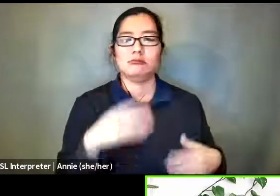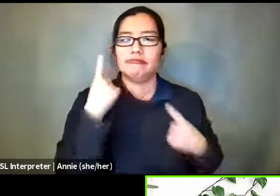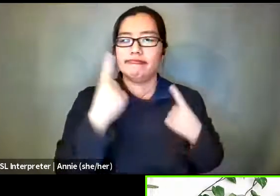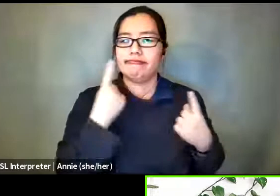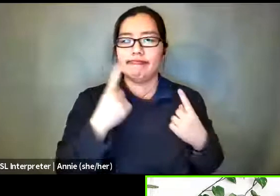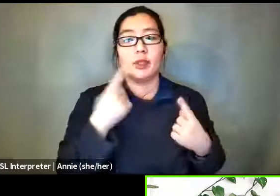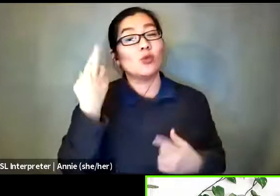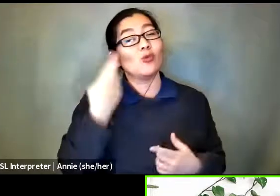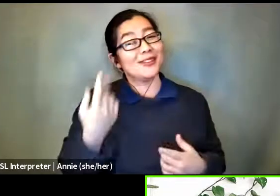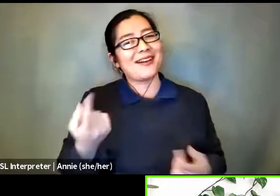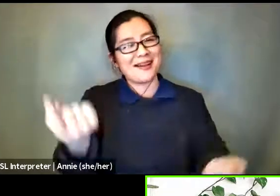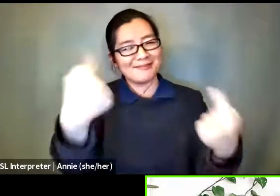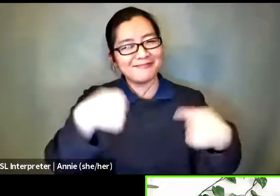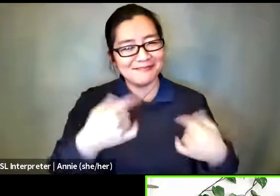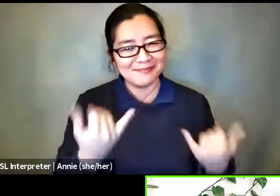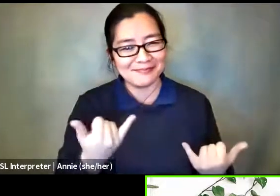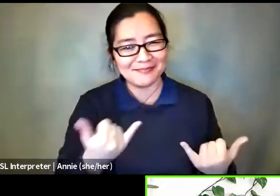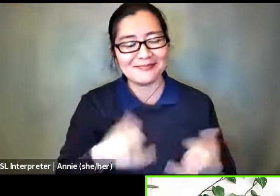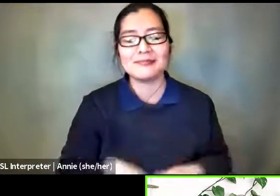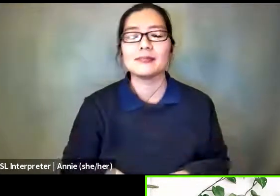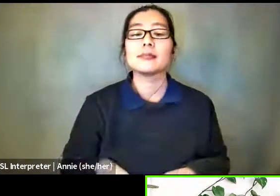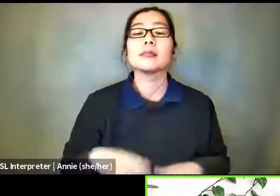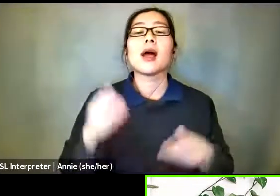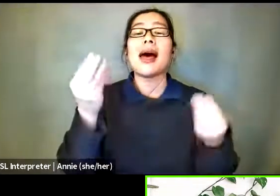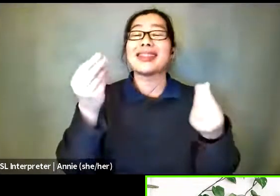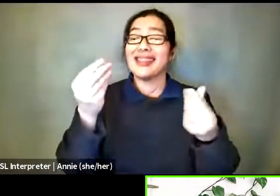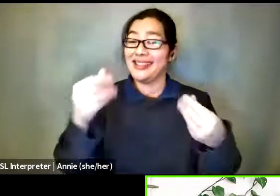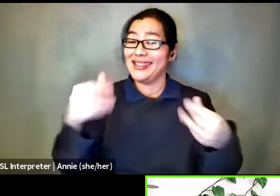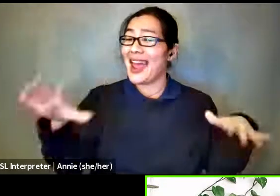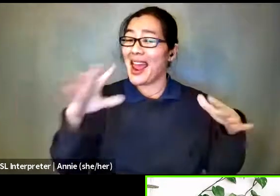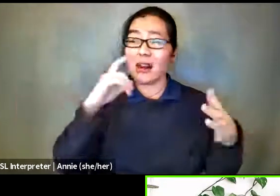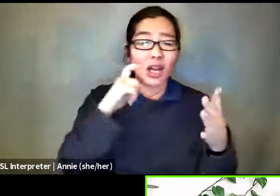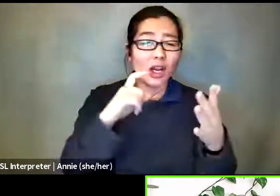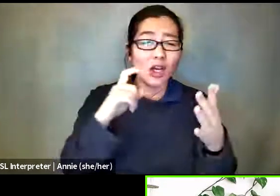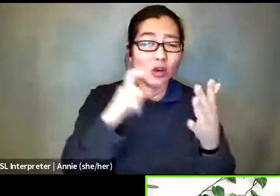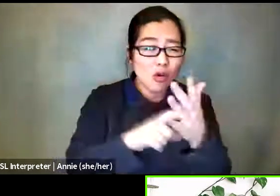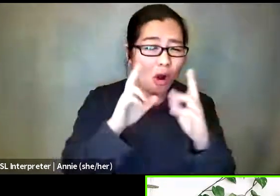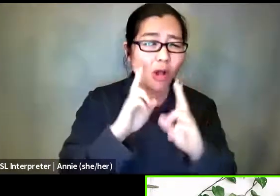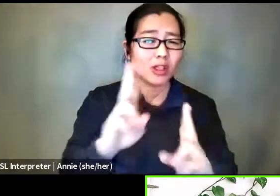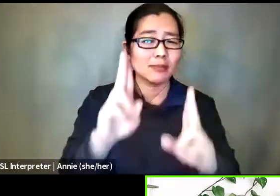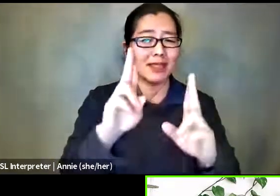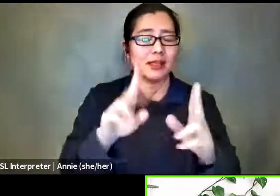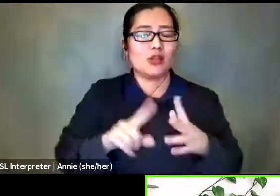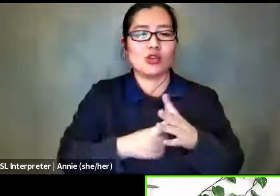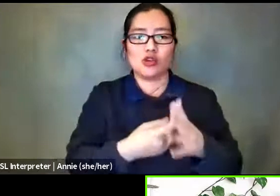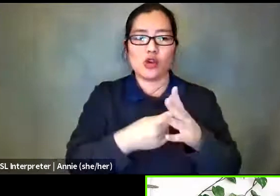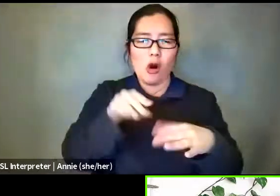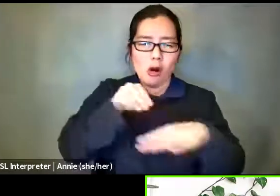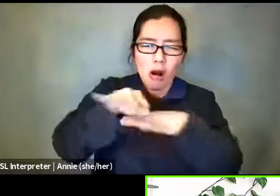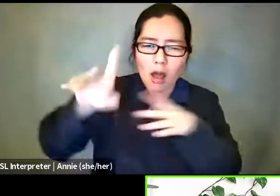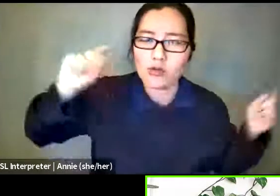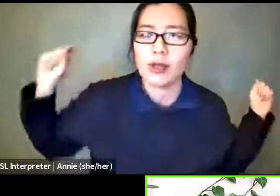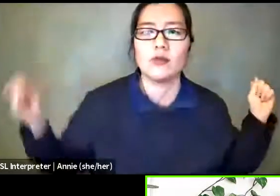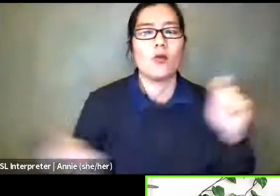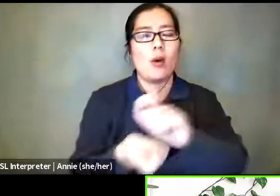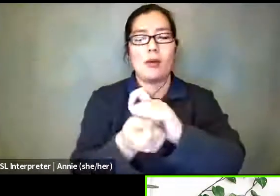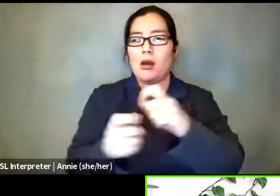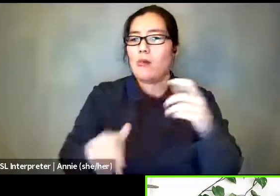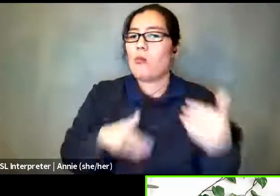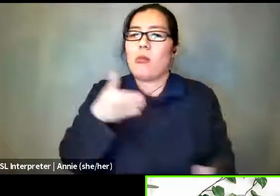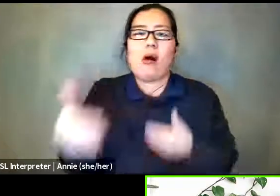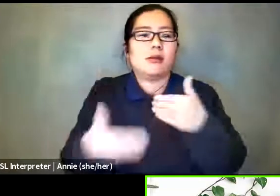So I think the land acknowledgement process can begin a transformative process for people to be able